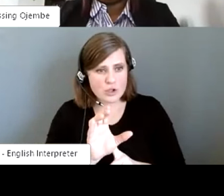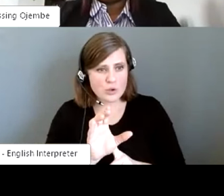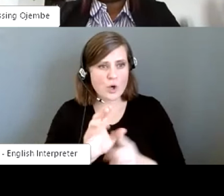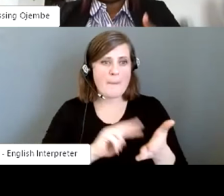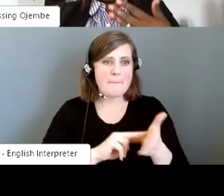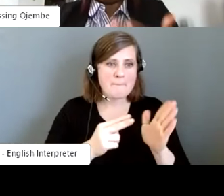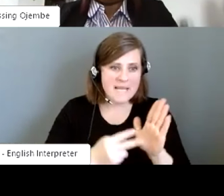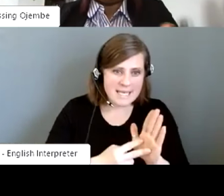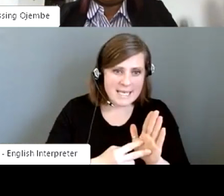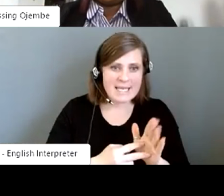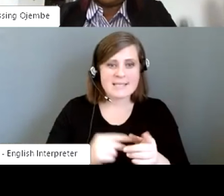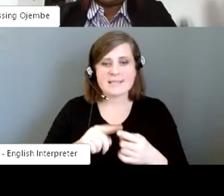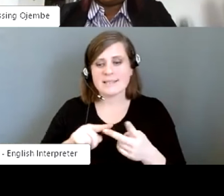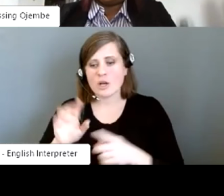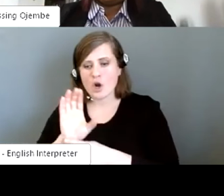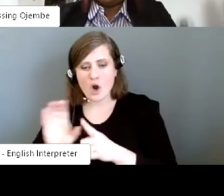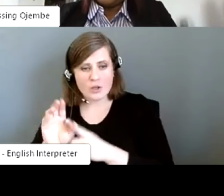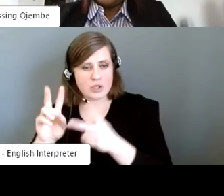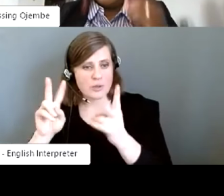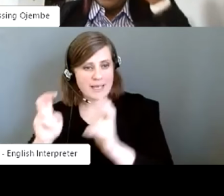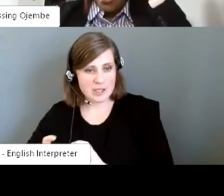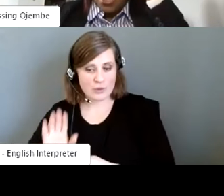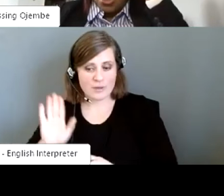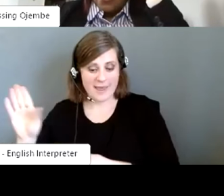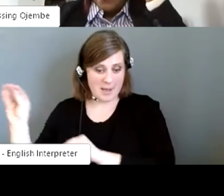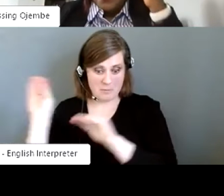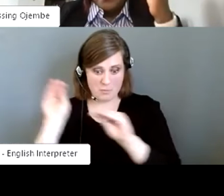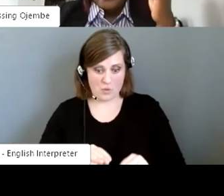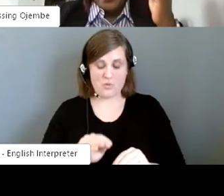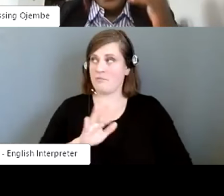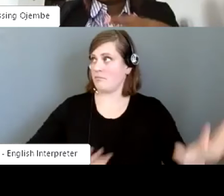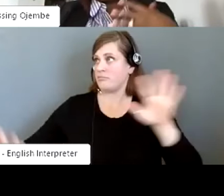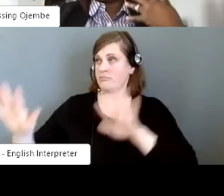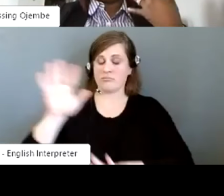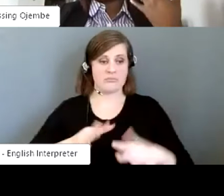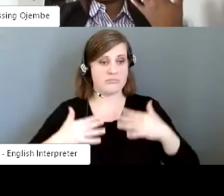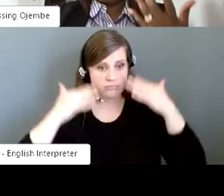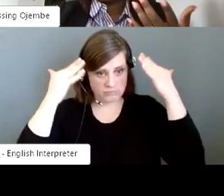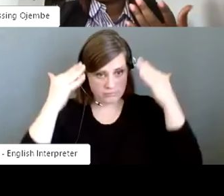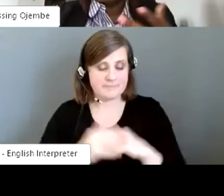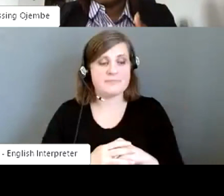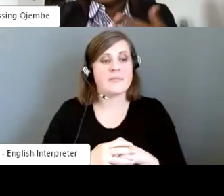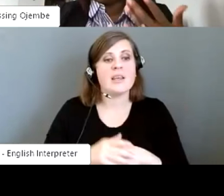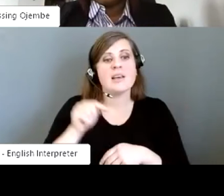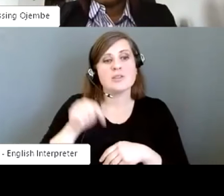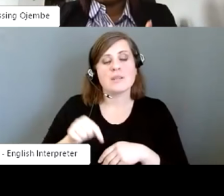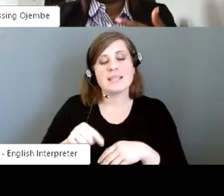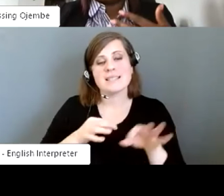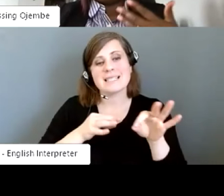and significant cultural issues in their new location. And so this explains why